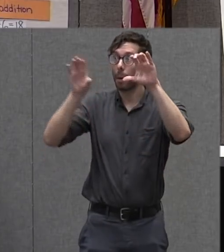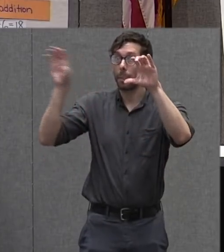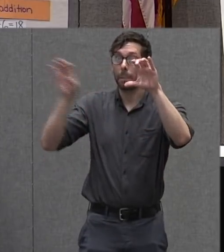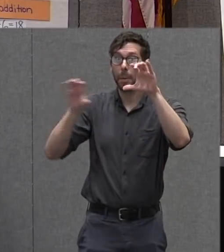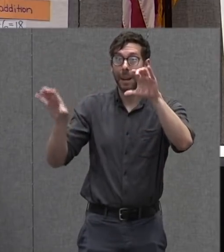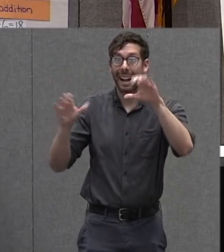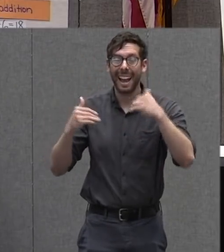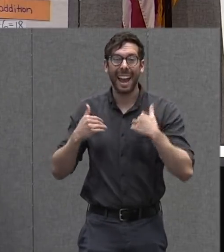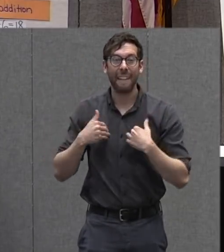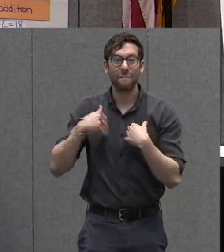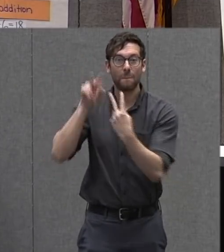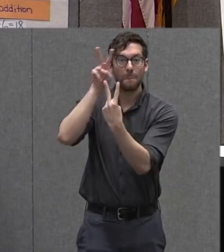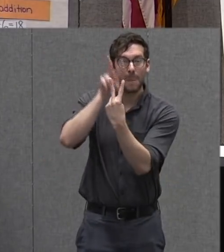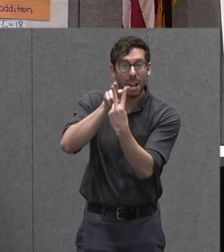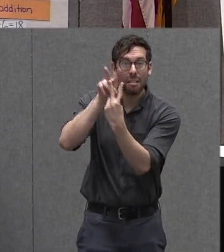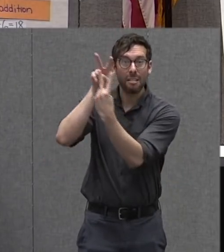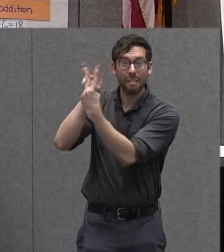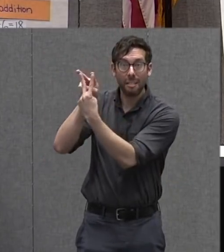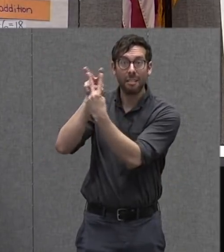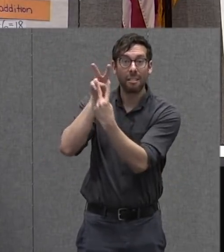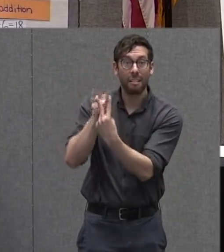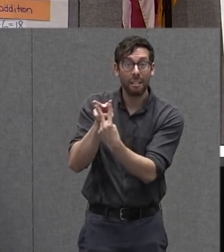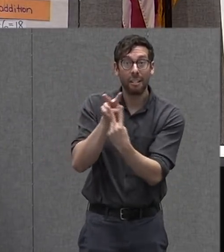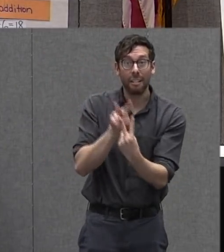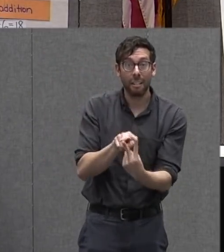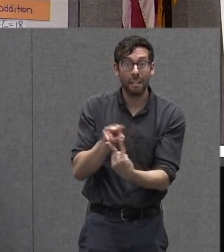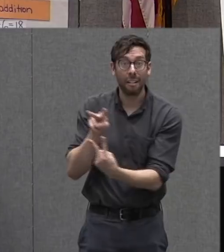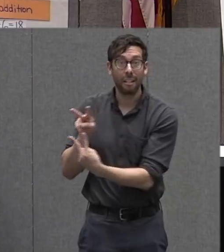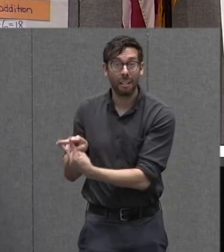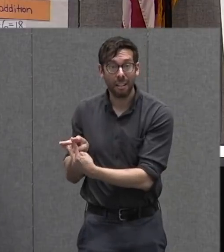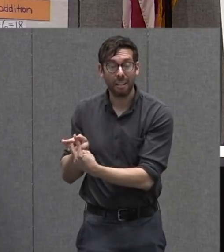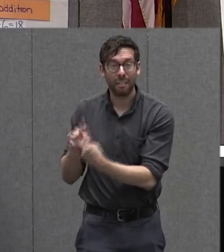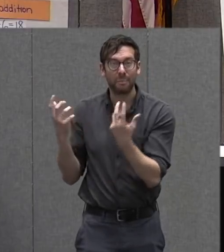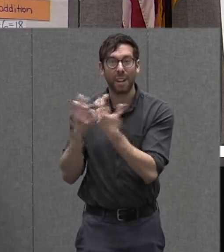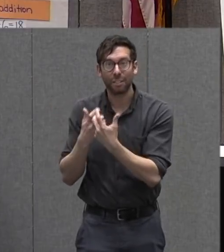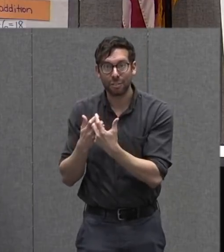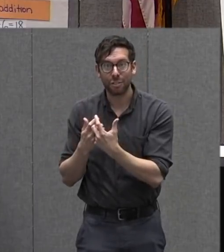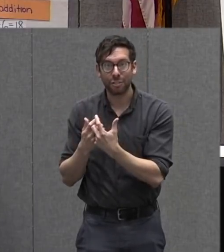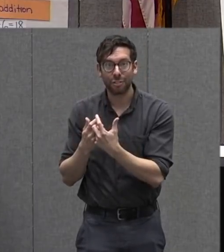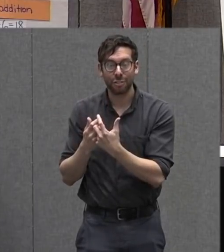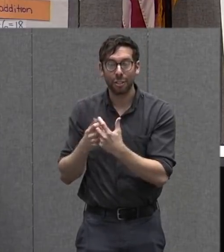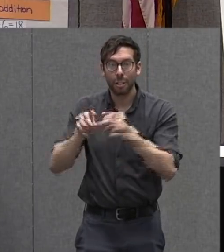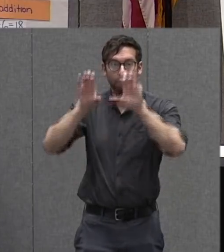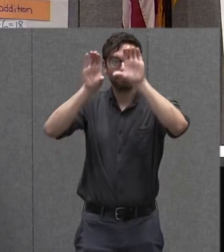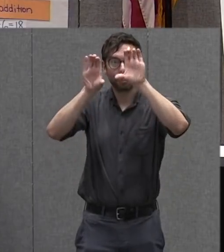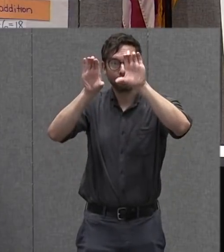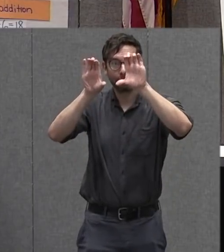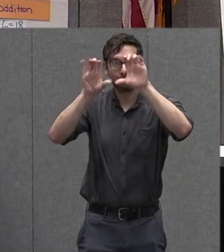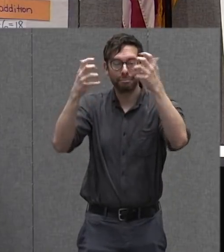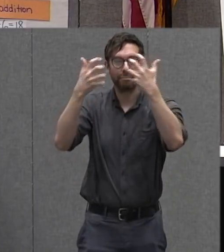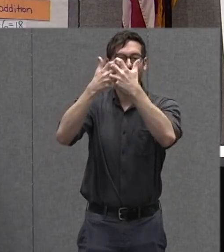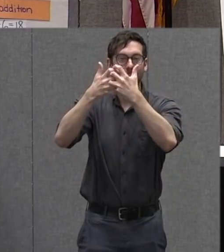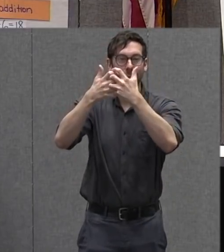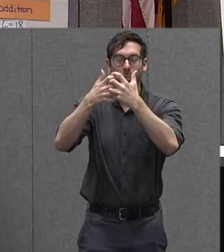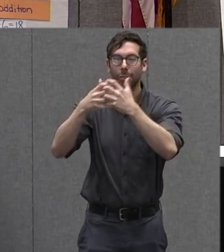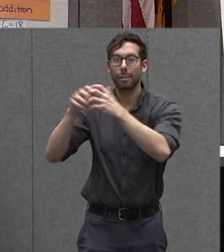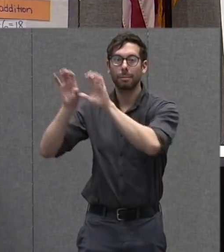pair of 5s. Here's a pair of 5s. Here's another pair of 5s. Another pair of